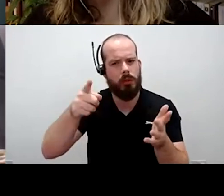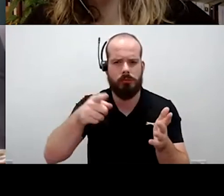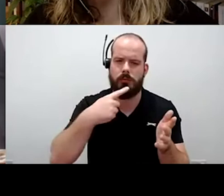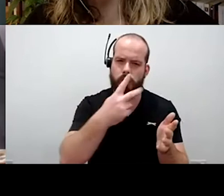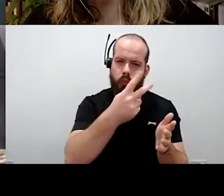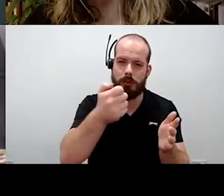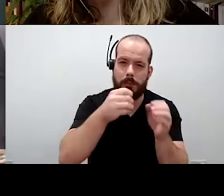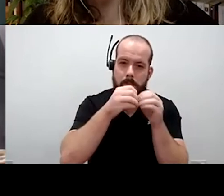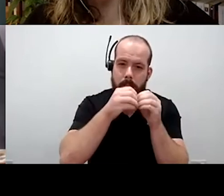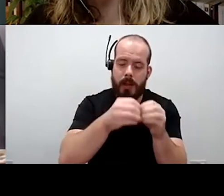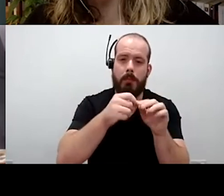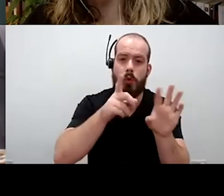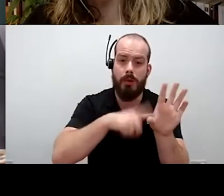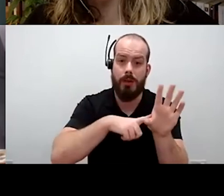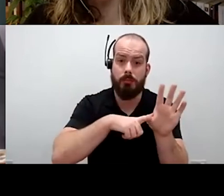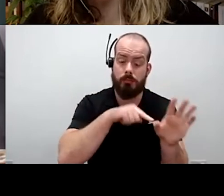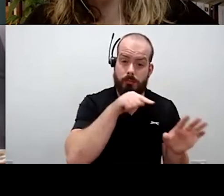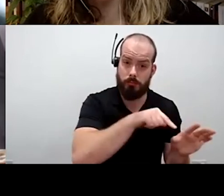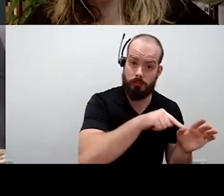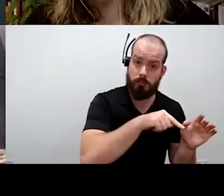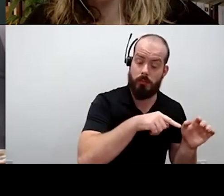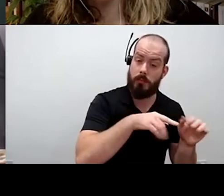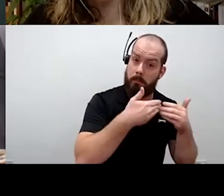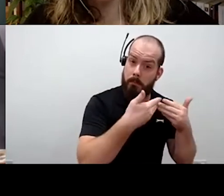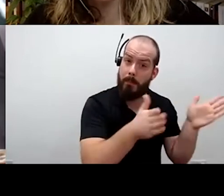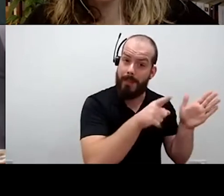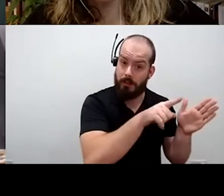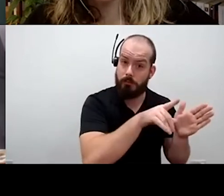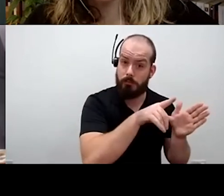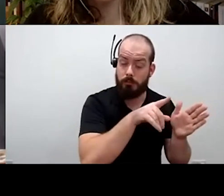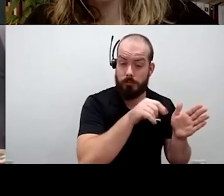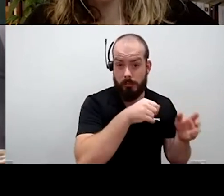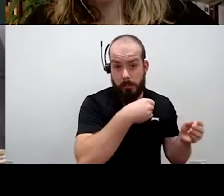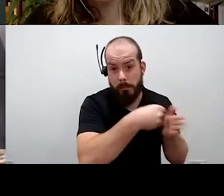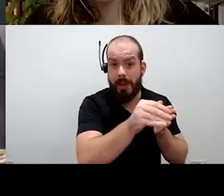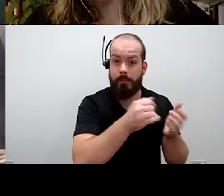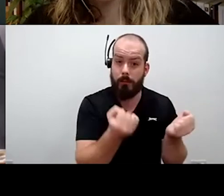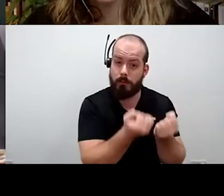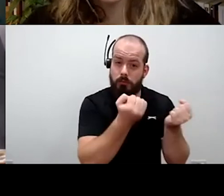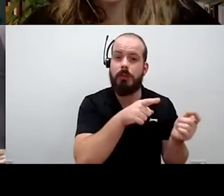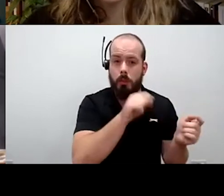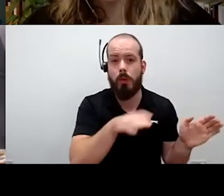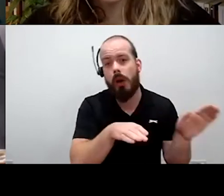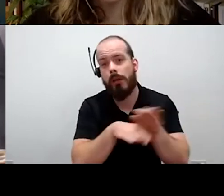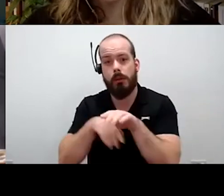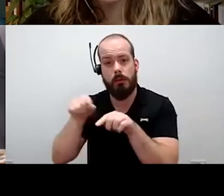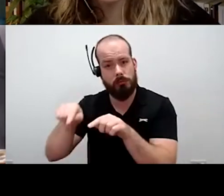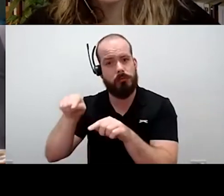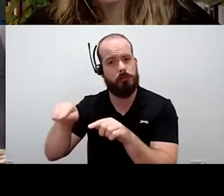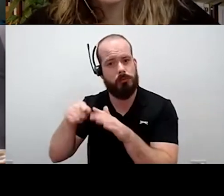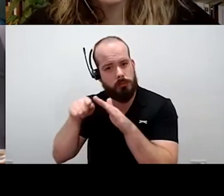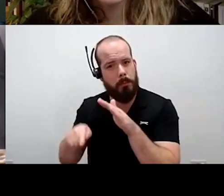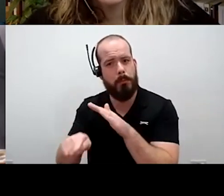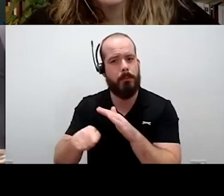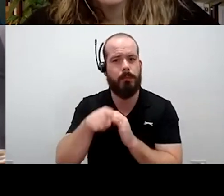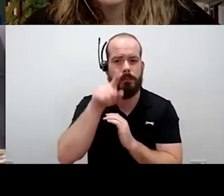subsidy from consumers in the US to the nuclear industry, which they justify in these reports. They're calling for it positively, saying we need this.